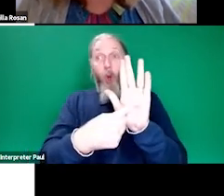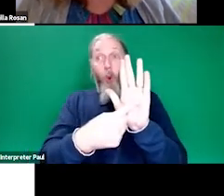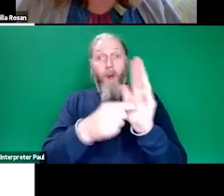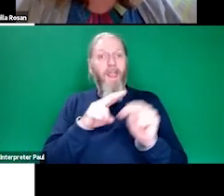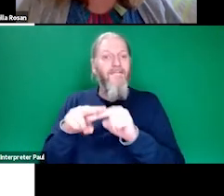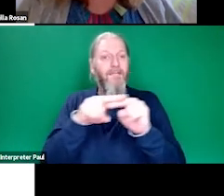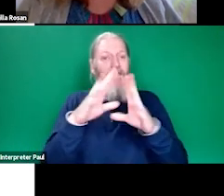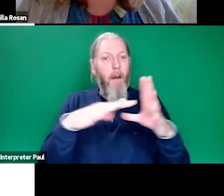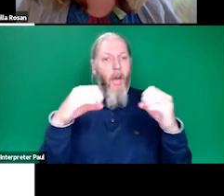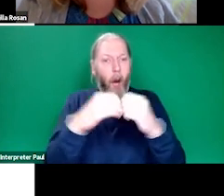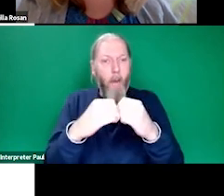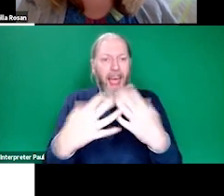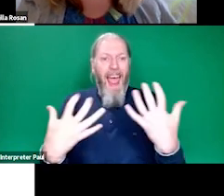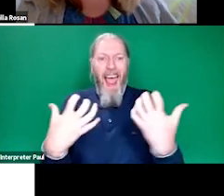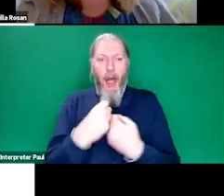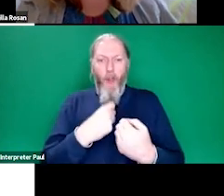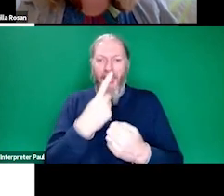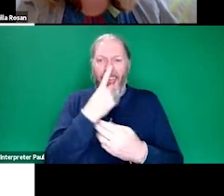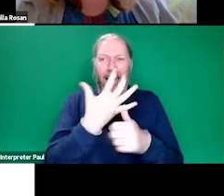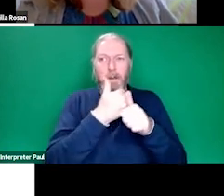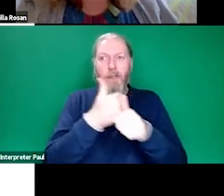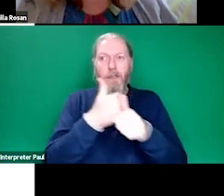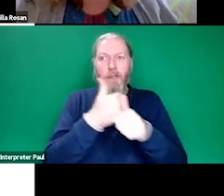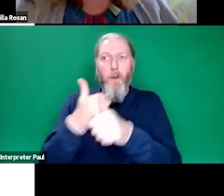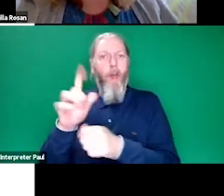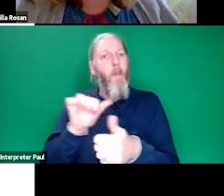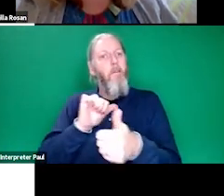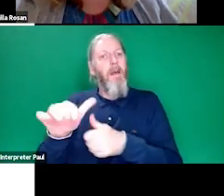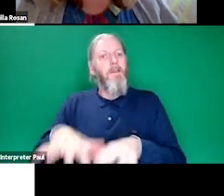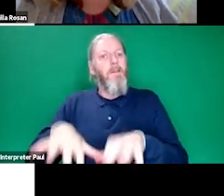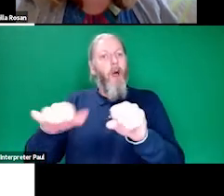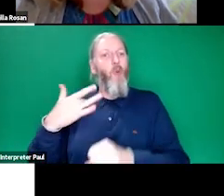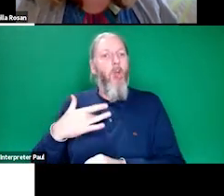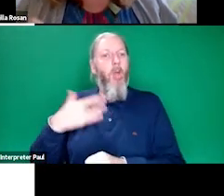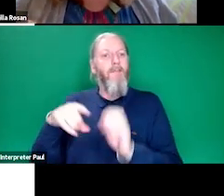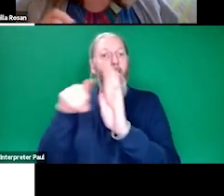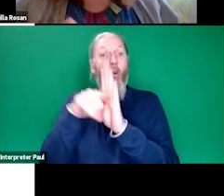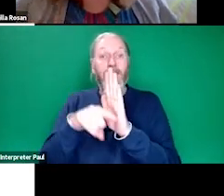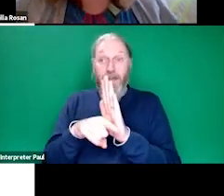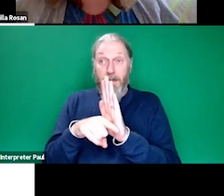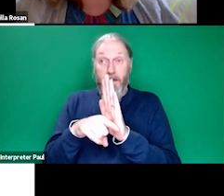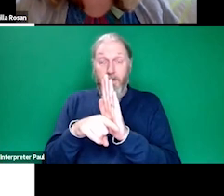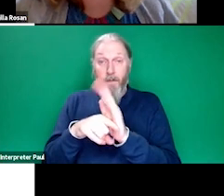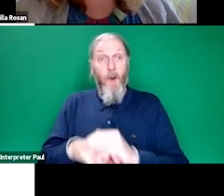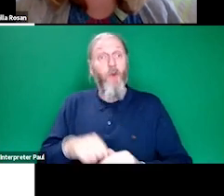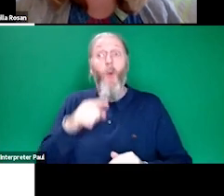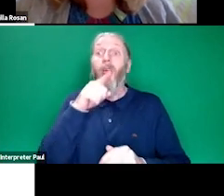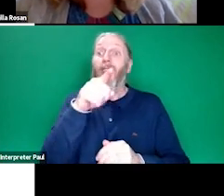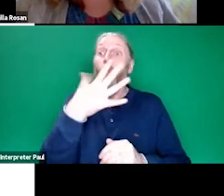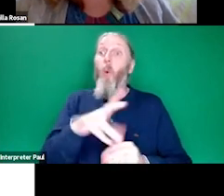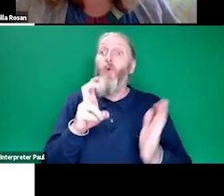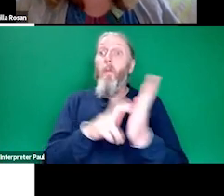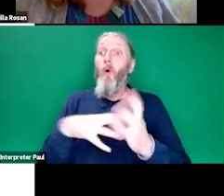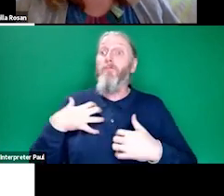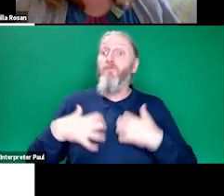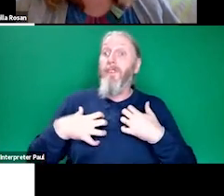do to support implementing the Best Start for Life policies. So these events are, you can book them on our website,